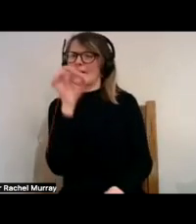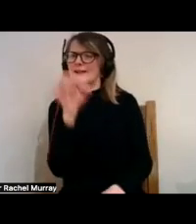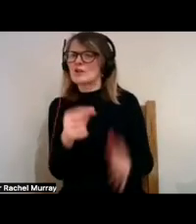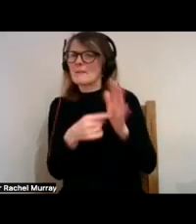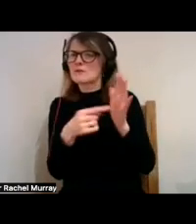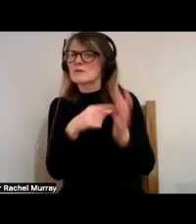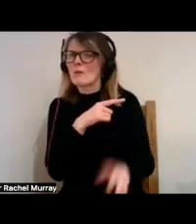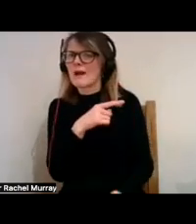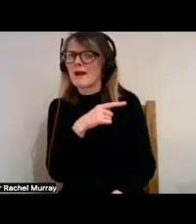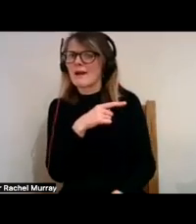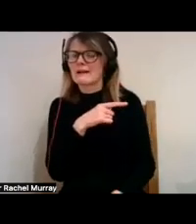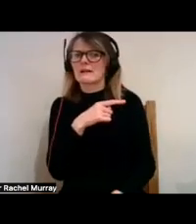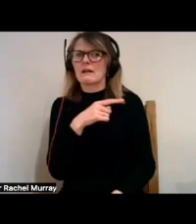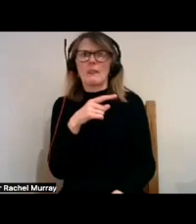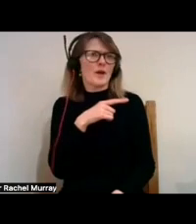purpose of power?